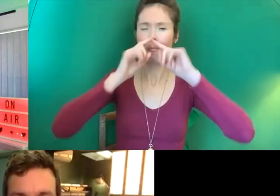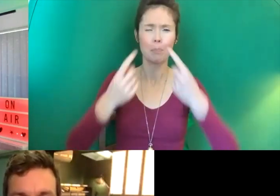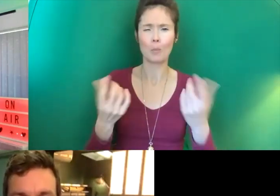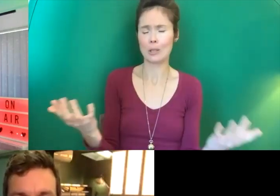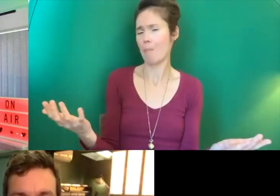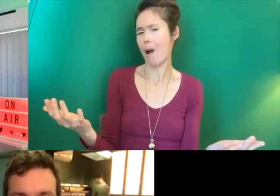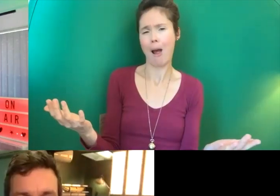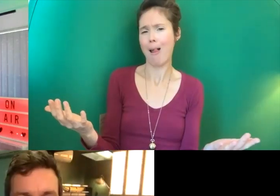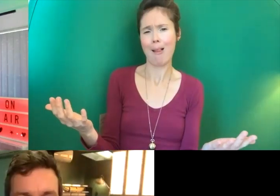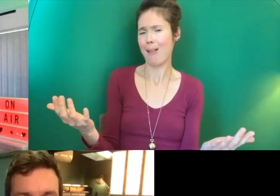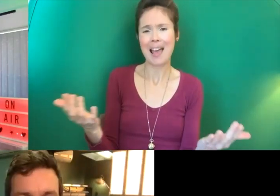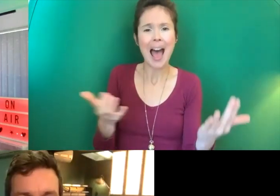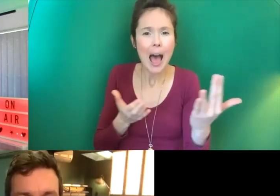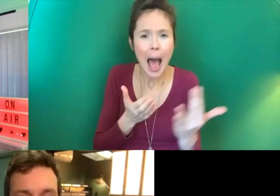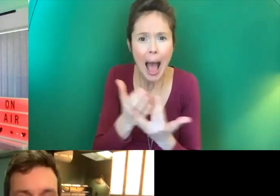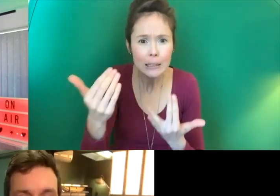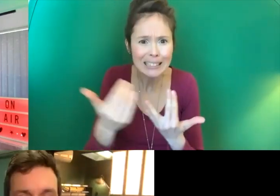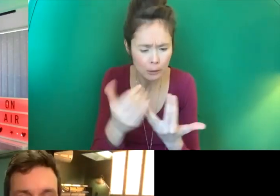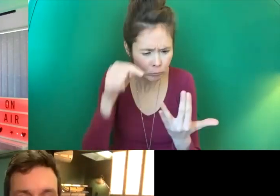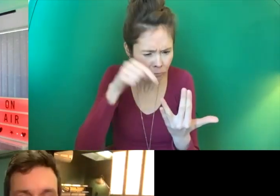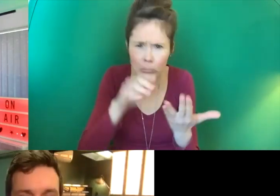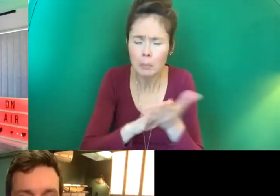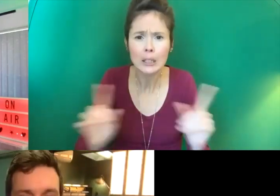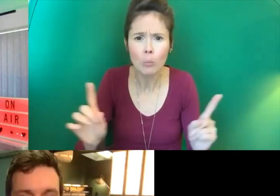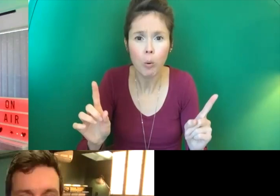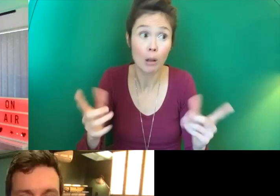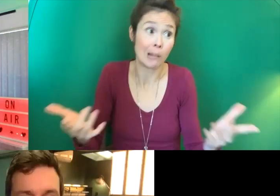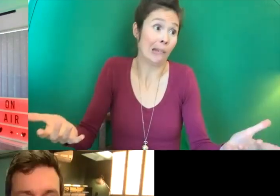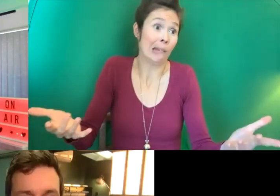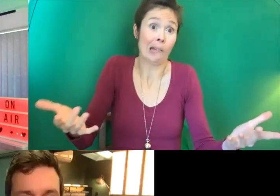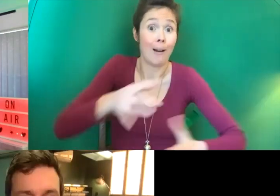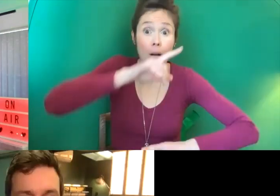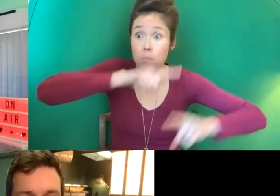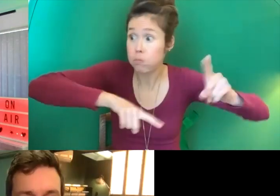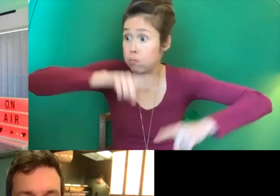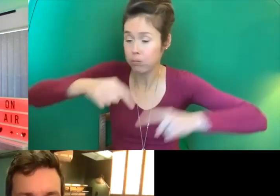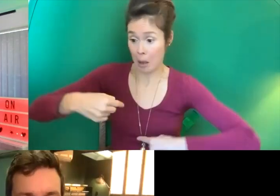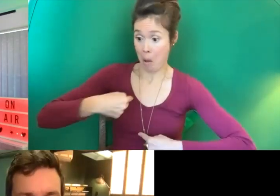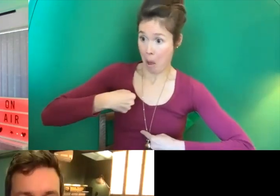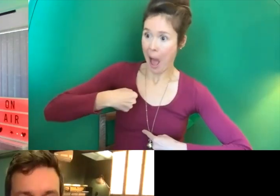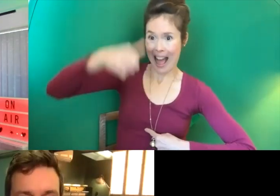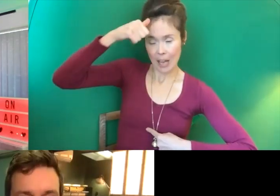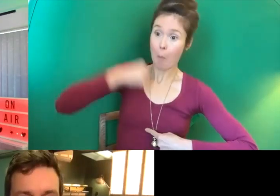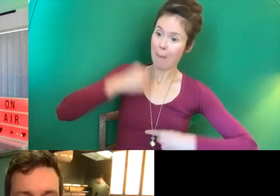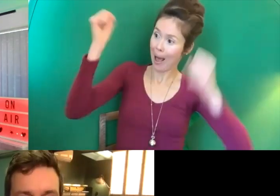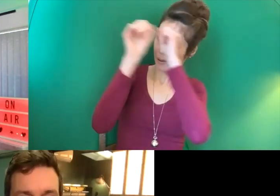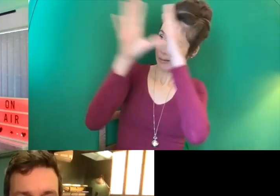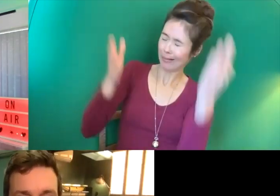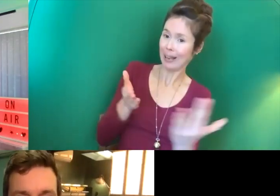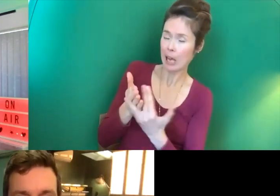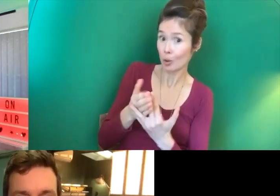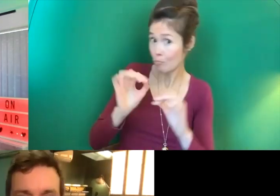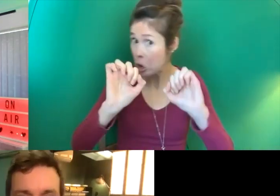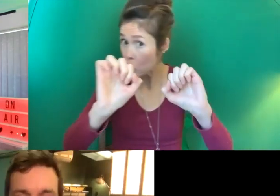access is a moving feast. What's accessible for me isn't accessible for someone else. It, you know, it's nuanced and it's different for